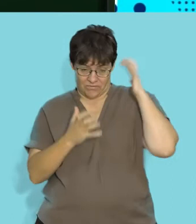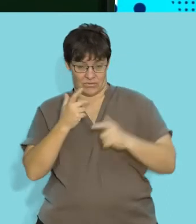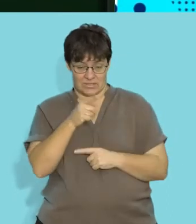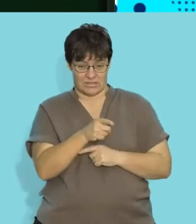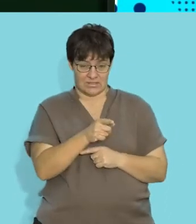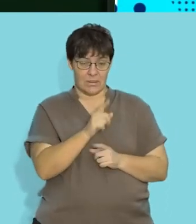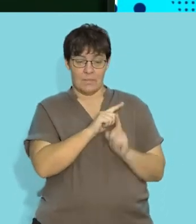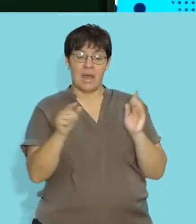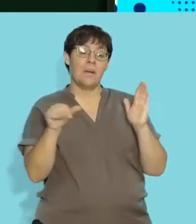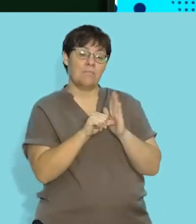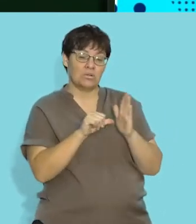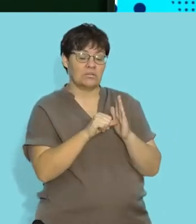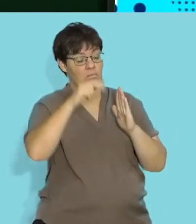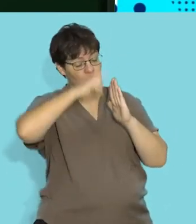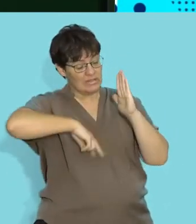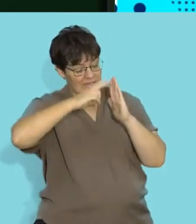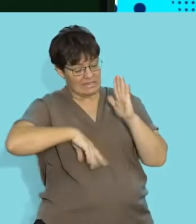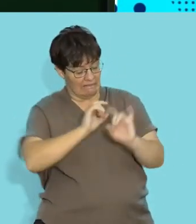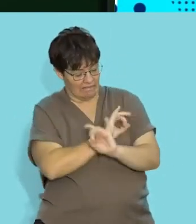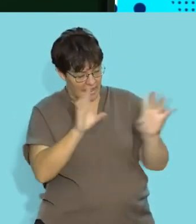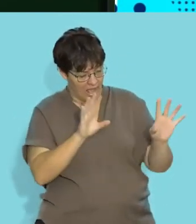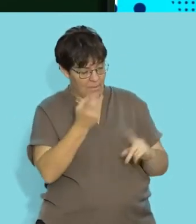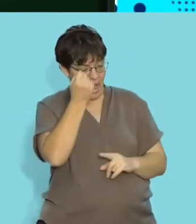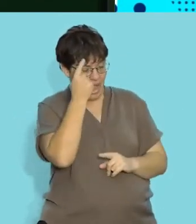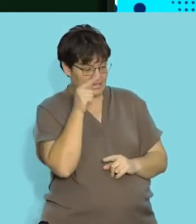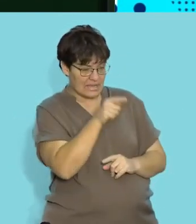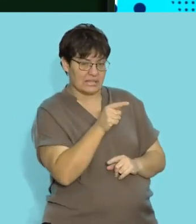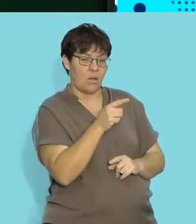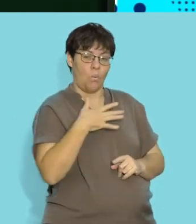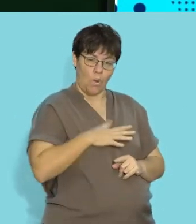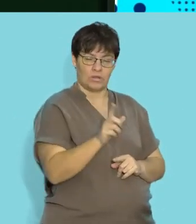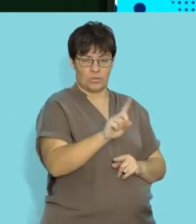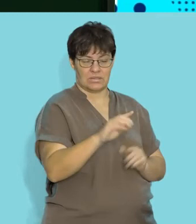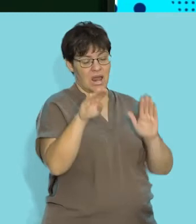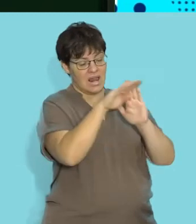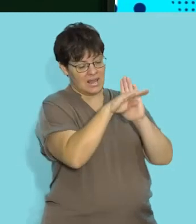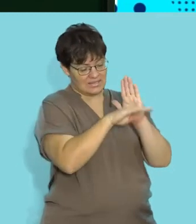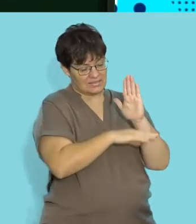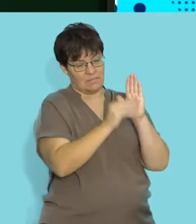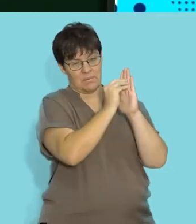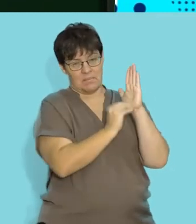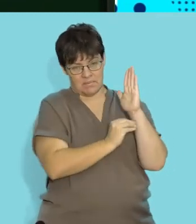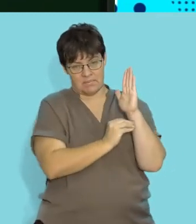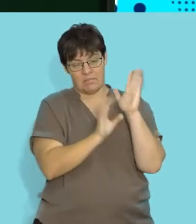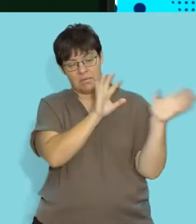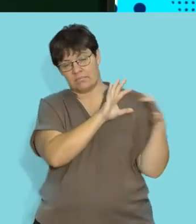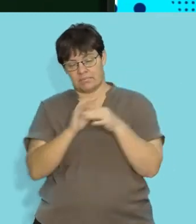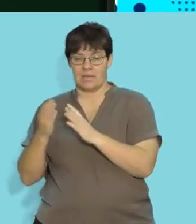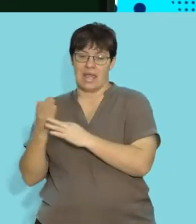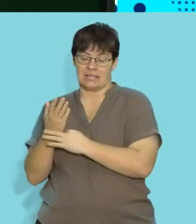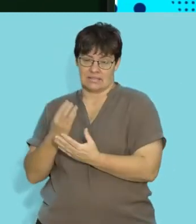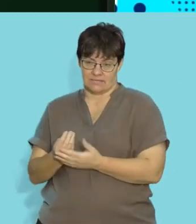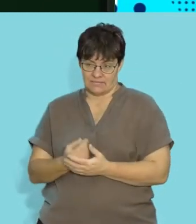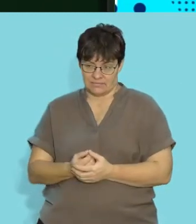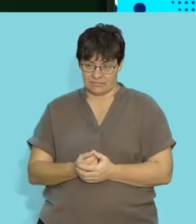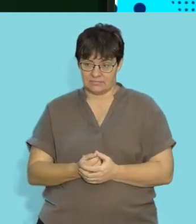very confusing. And I think it's important that you read the question well and you're able to refer to a list of terms that you've written down to have a very